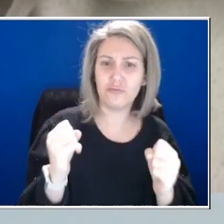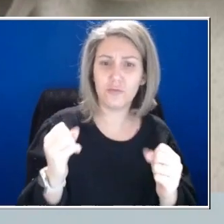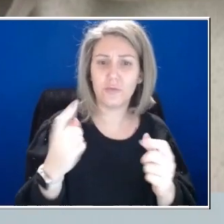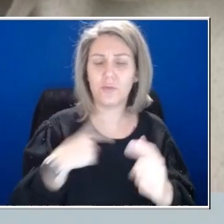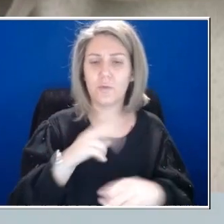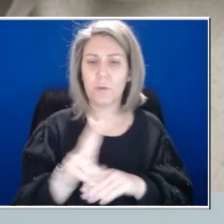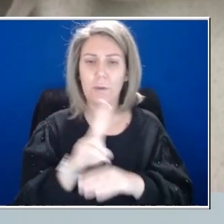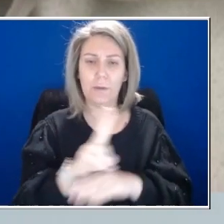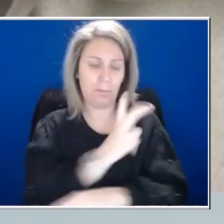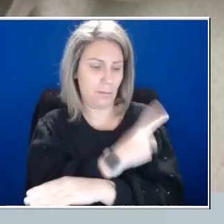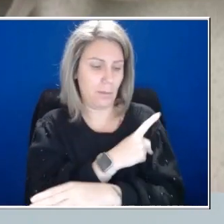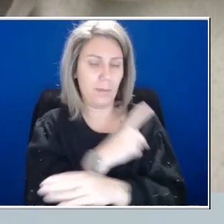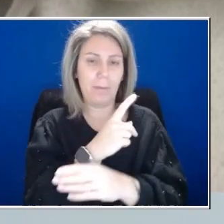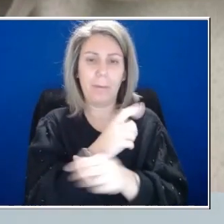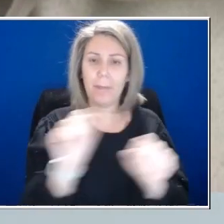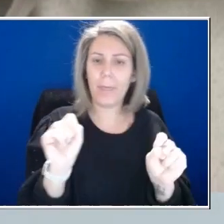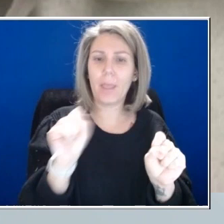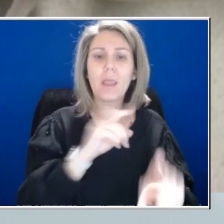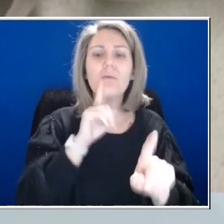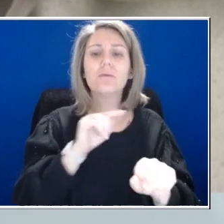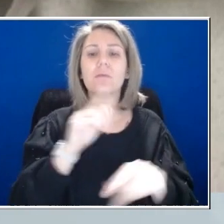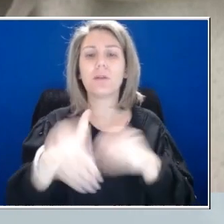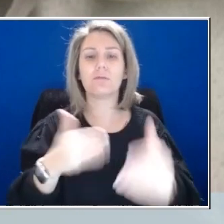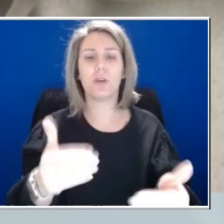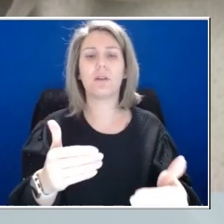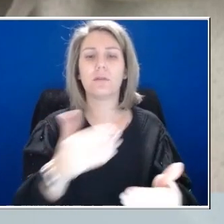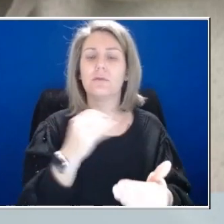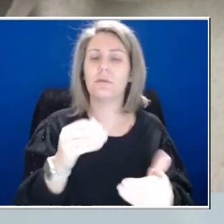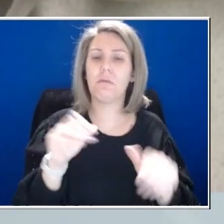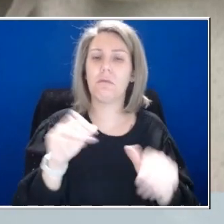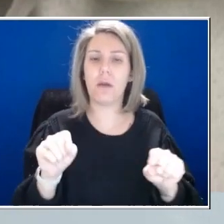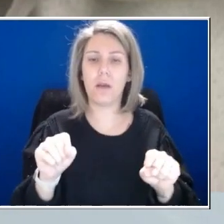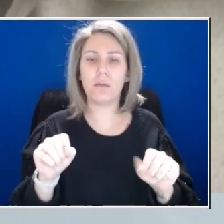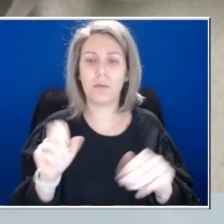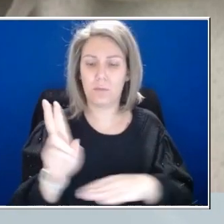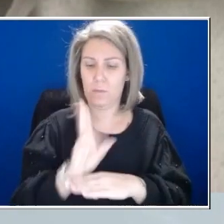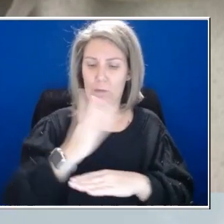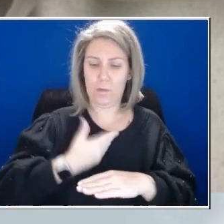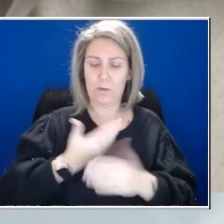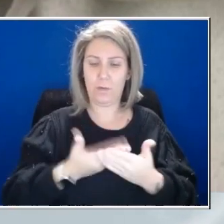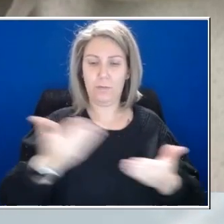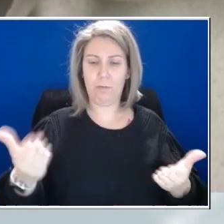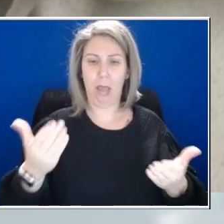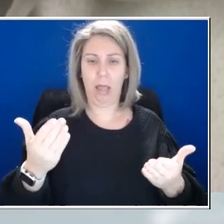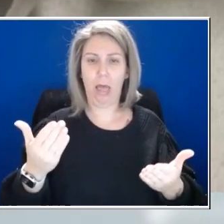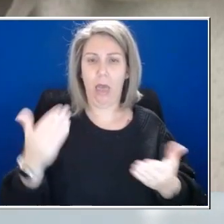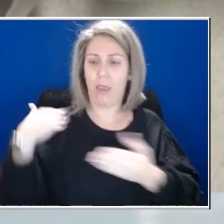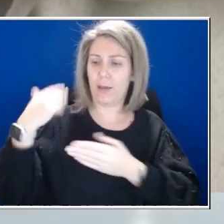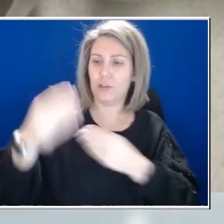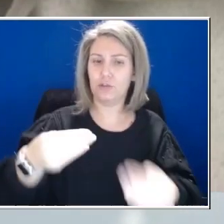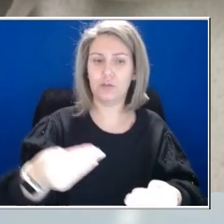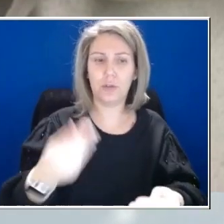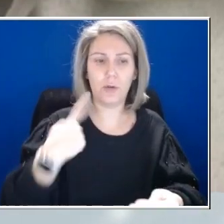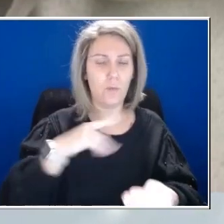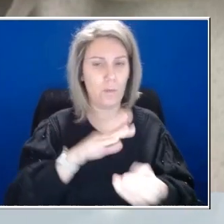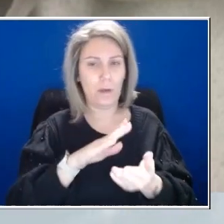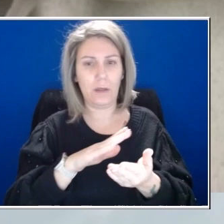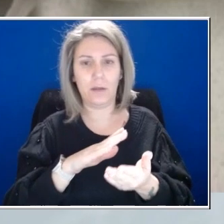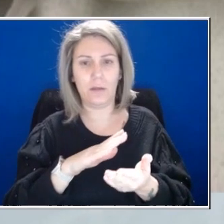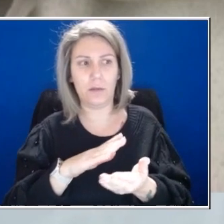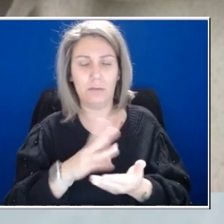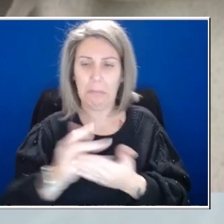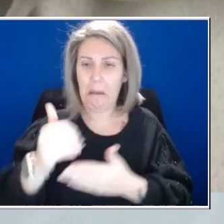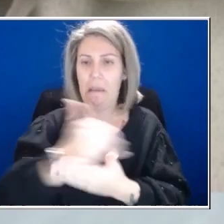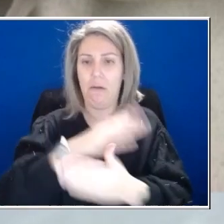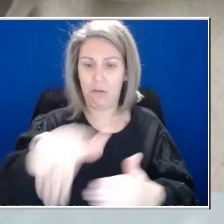of response process, and we were able to use our supply chain, who was great. We swept the entire hospital and made sure that we didn't have any more